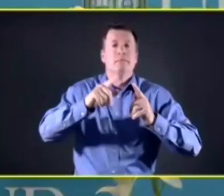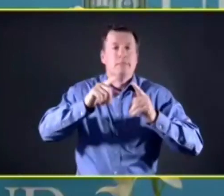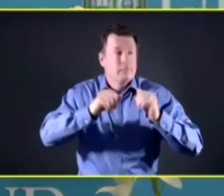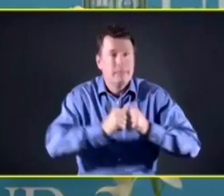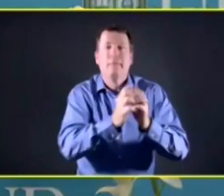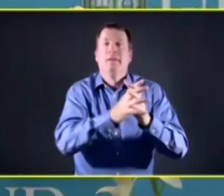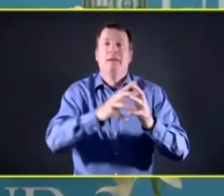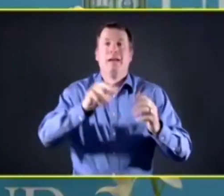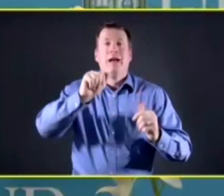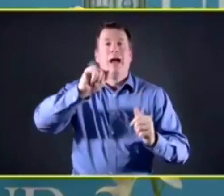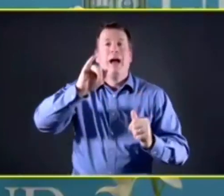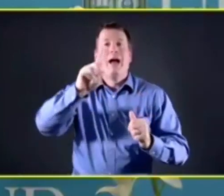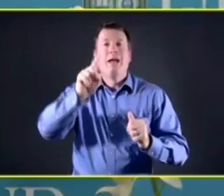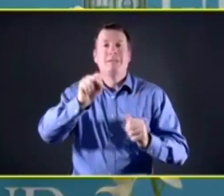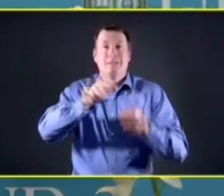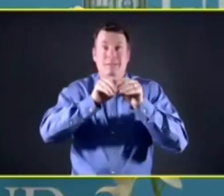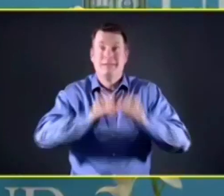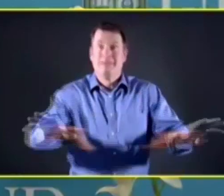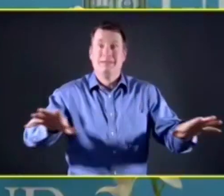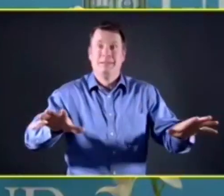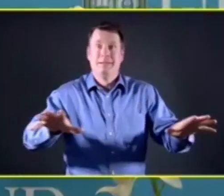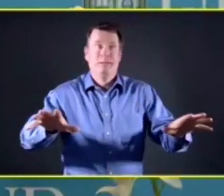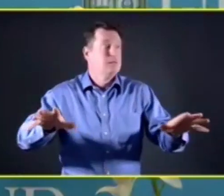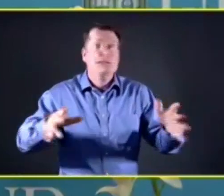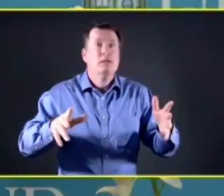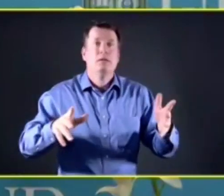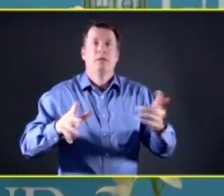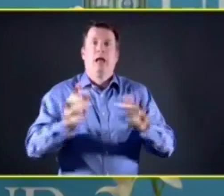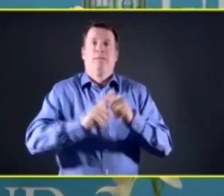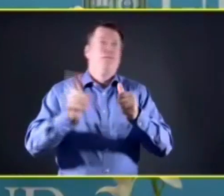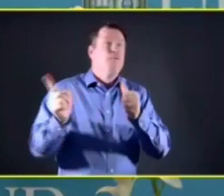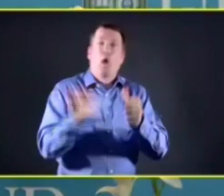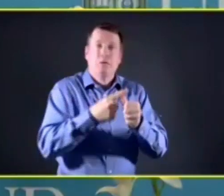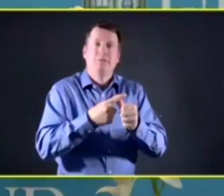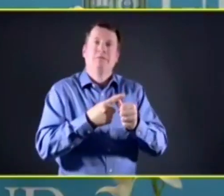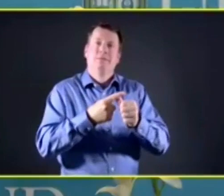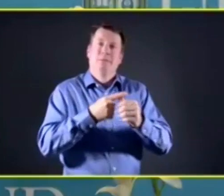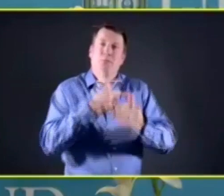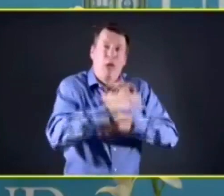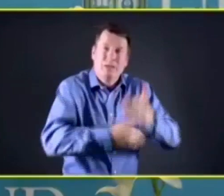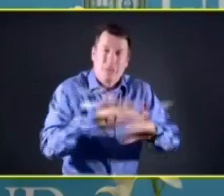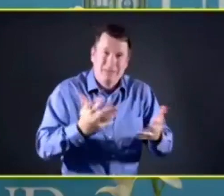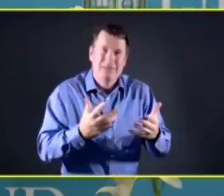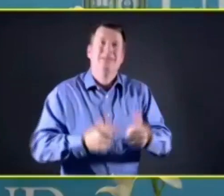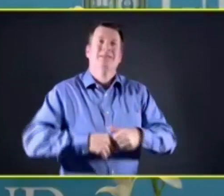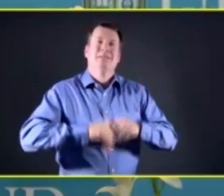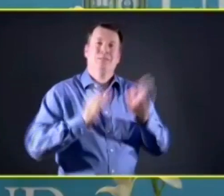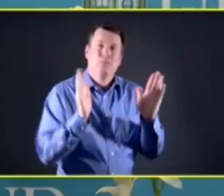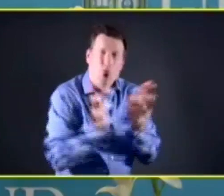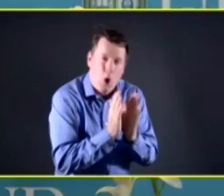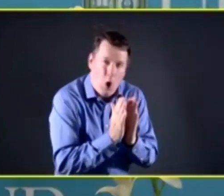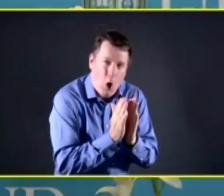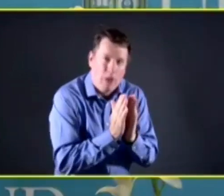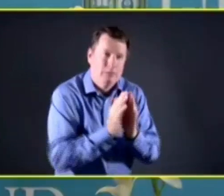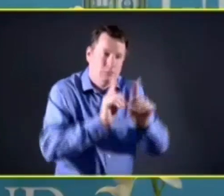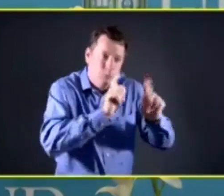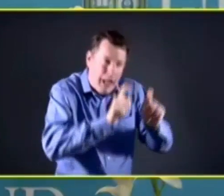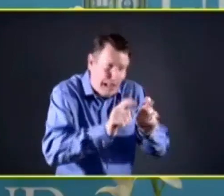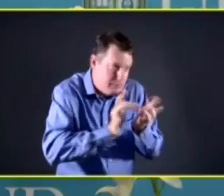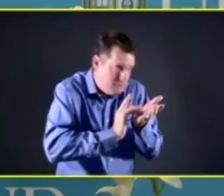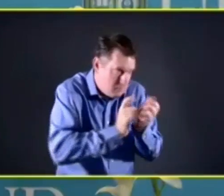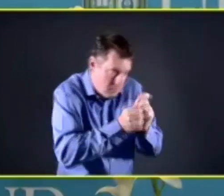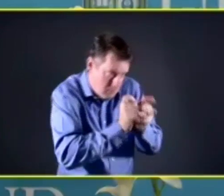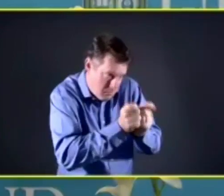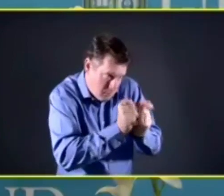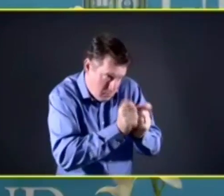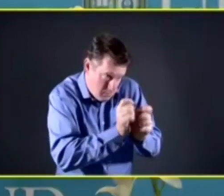work. But eventually you got to do the carefully controlled trials where both the patient